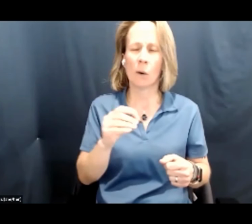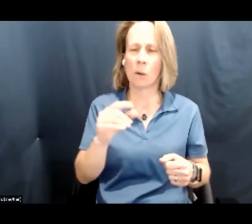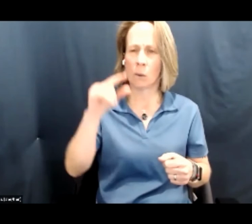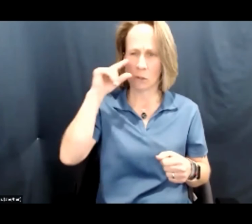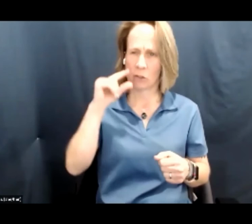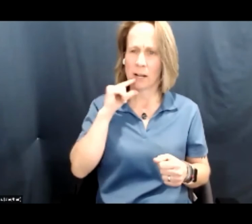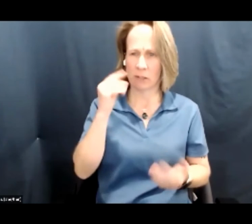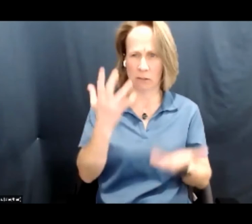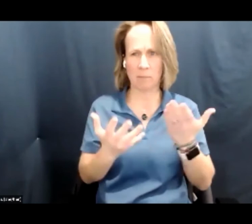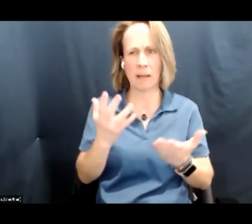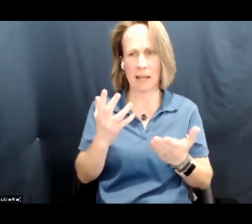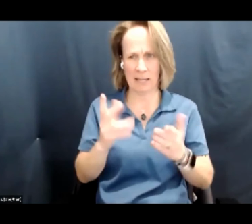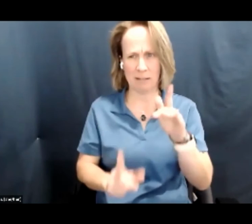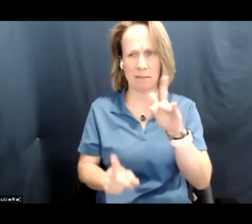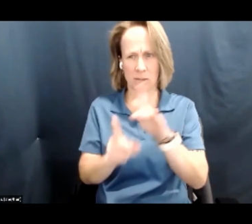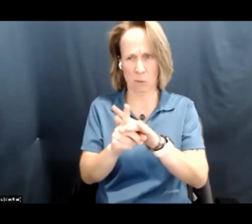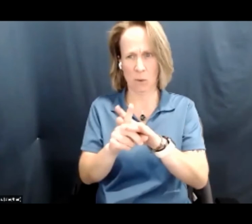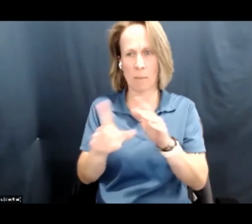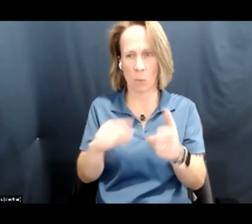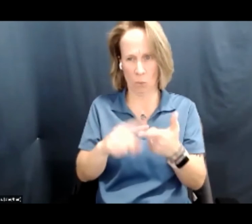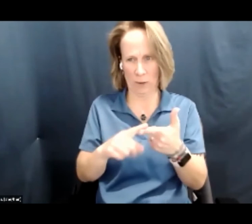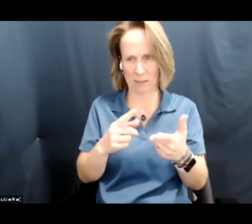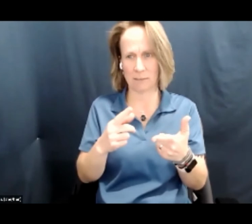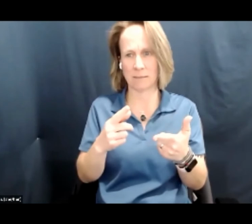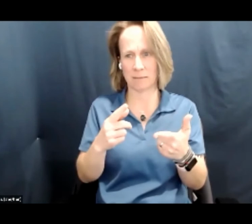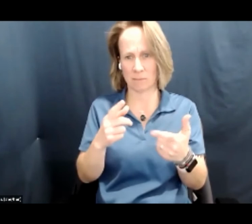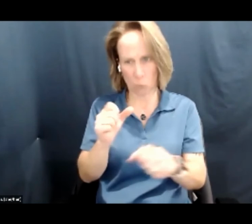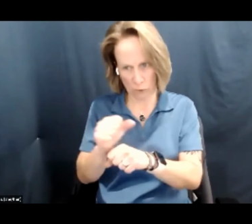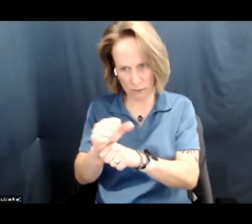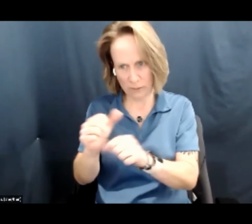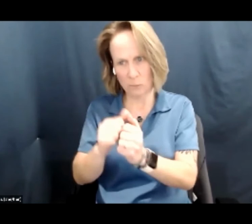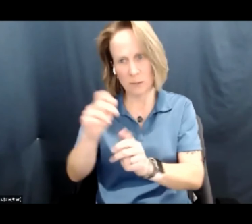violence survivors who experience gender dysphoria?